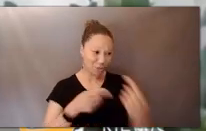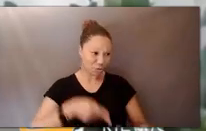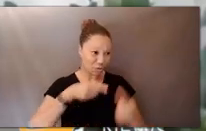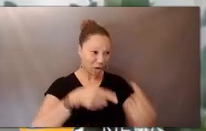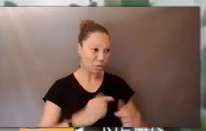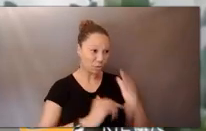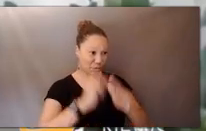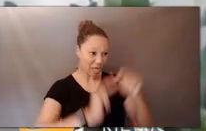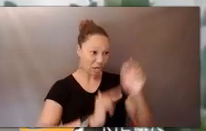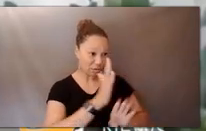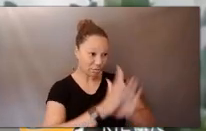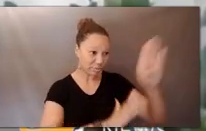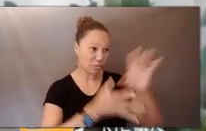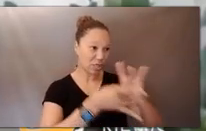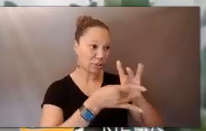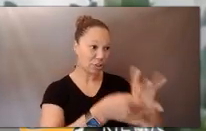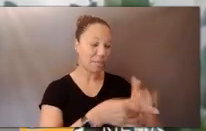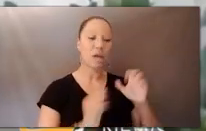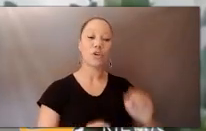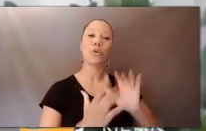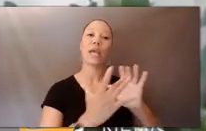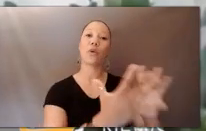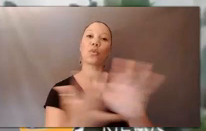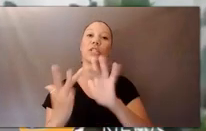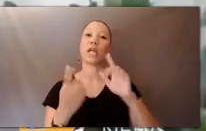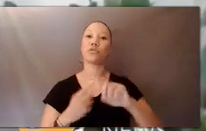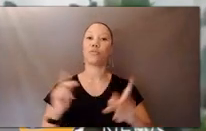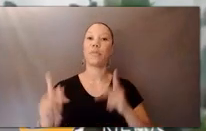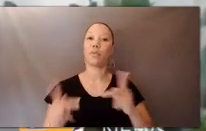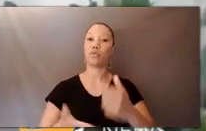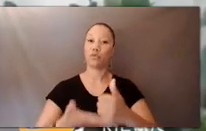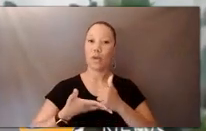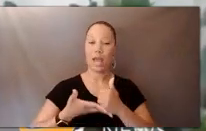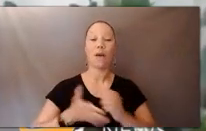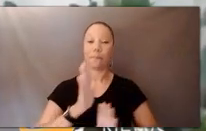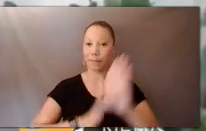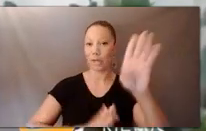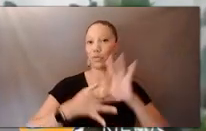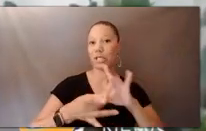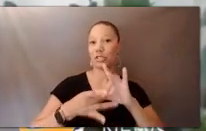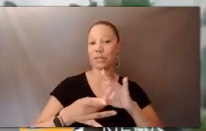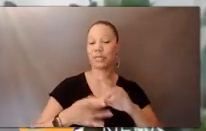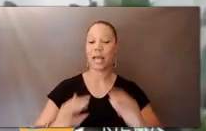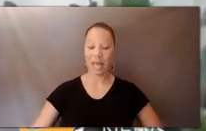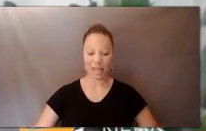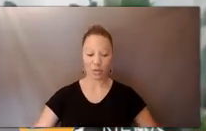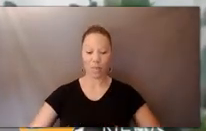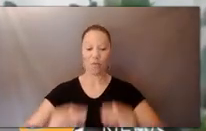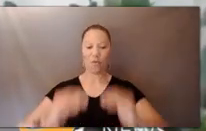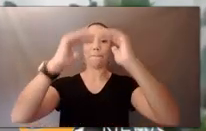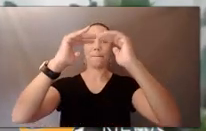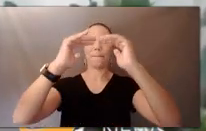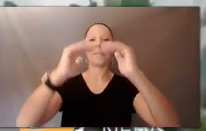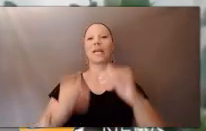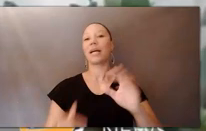there's other people you can reach out to help build those relationships. And then we get to the listening and learning before we